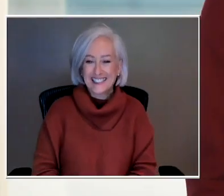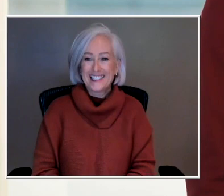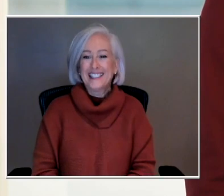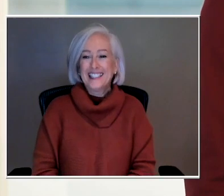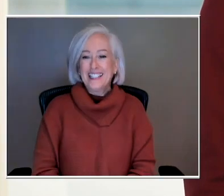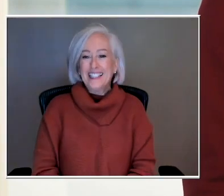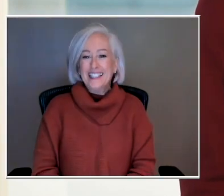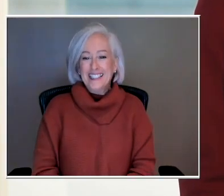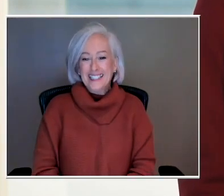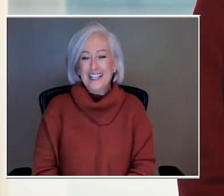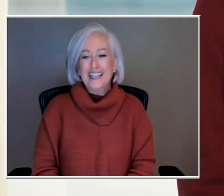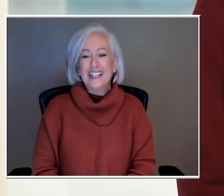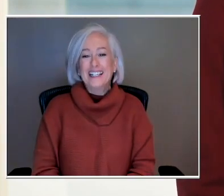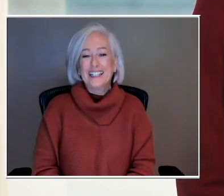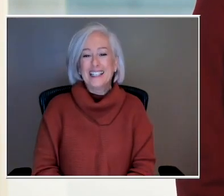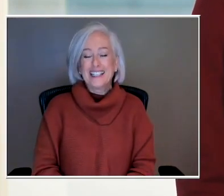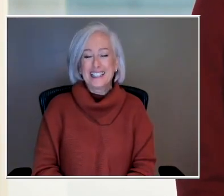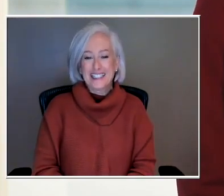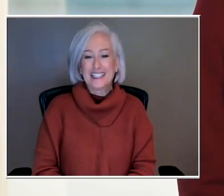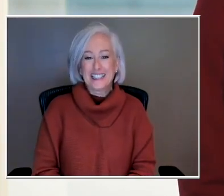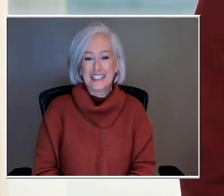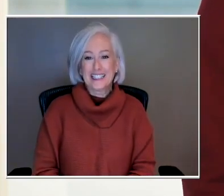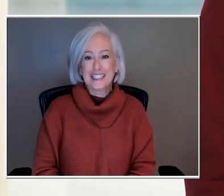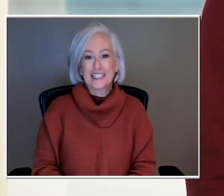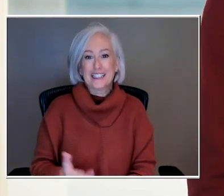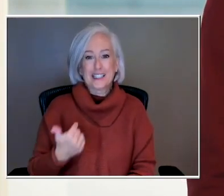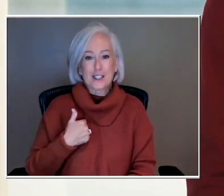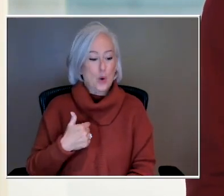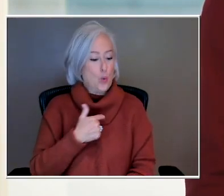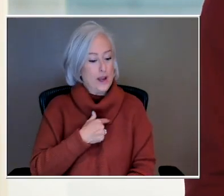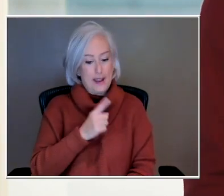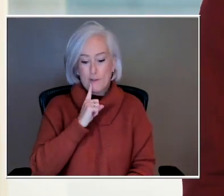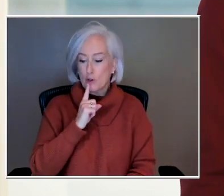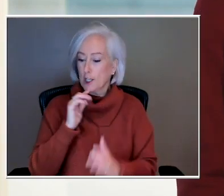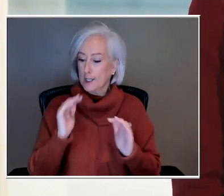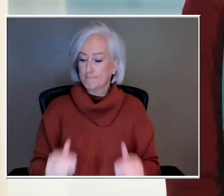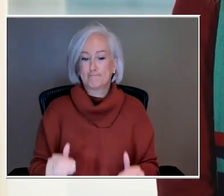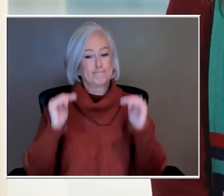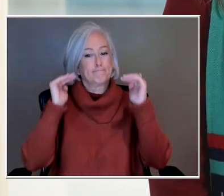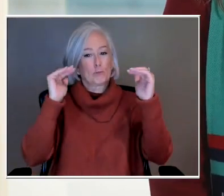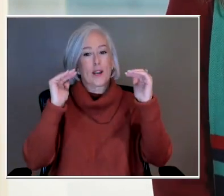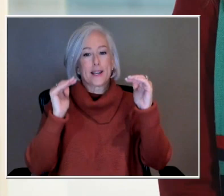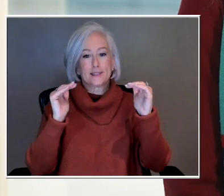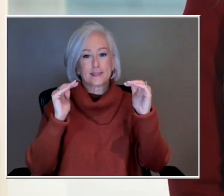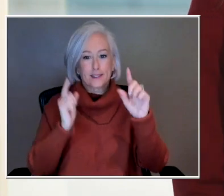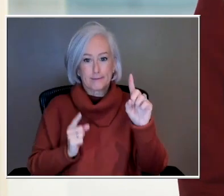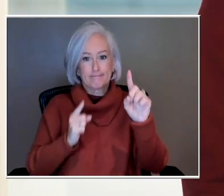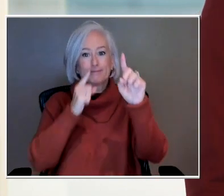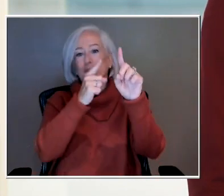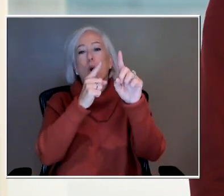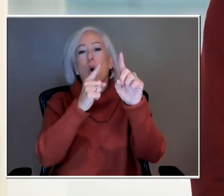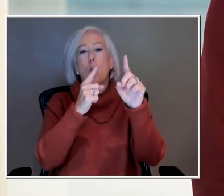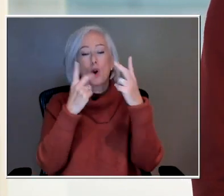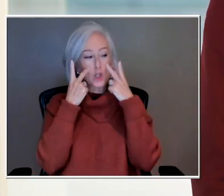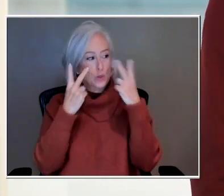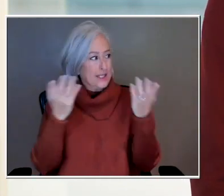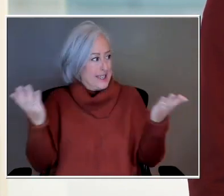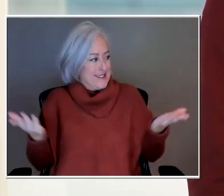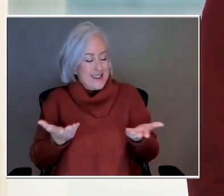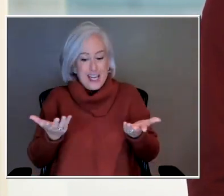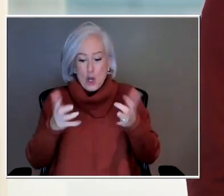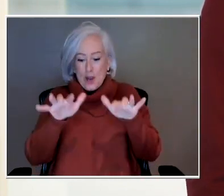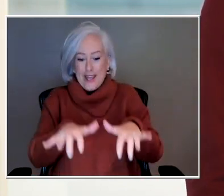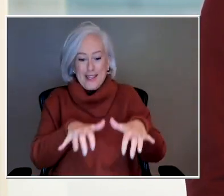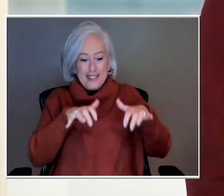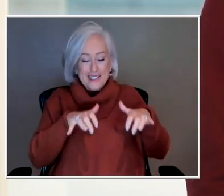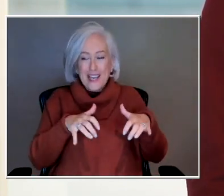Well, I mean, I think what we've raised the bar. I feel like in many ways, you see this stadium, you see this world-class training facility that